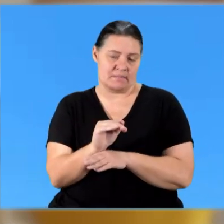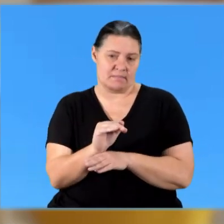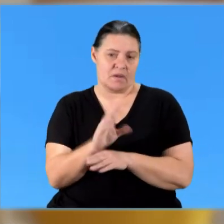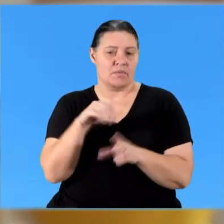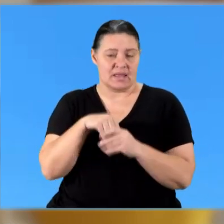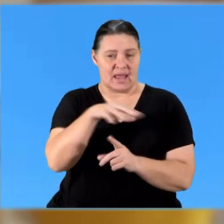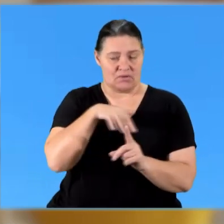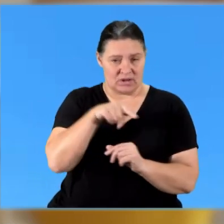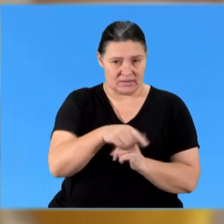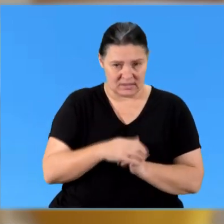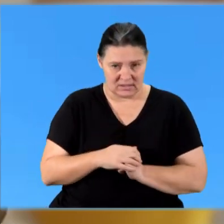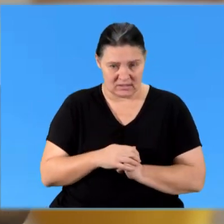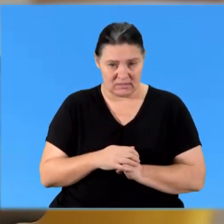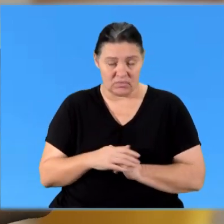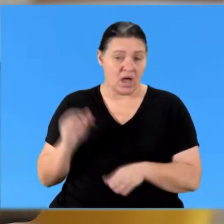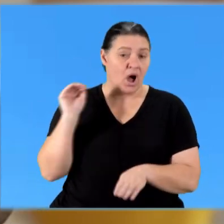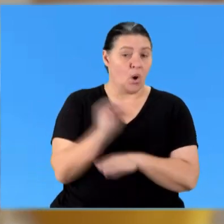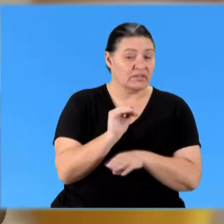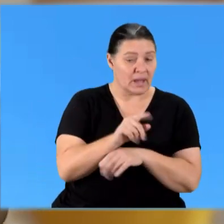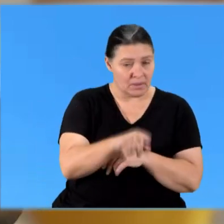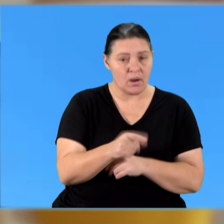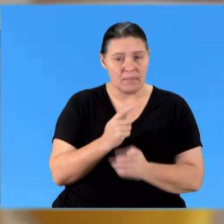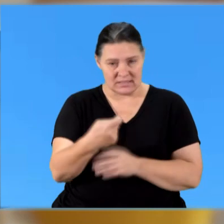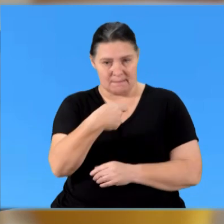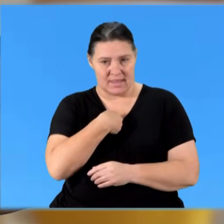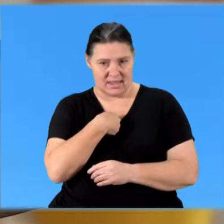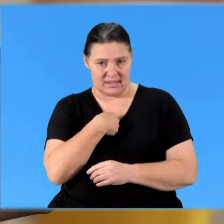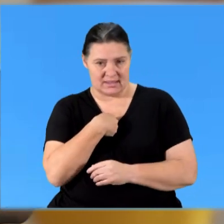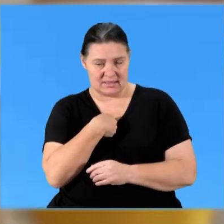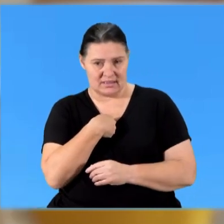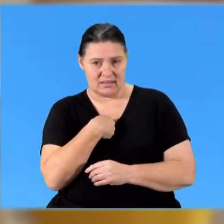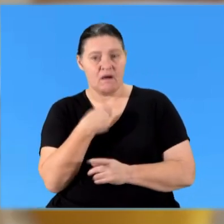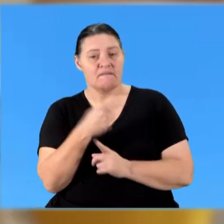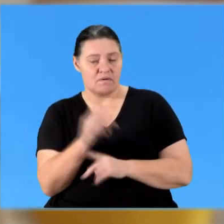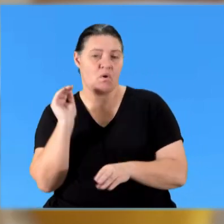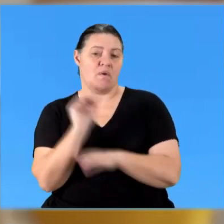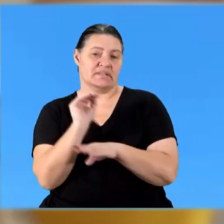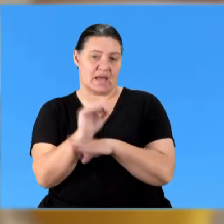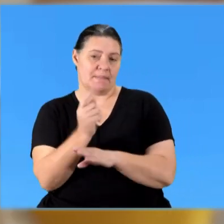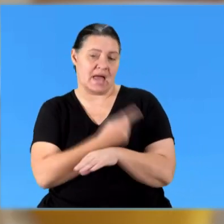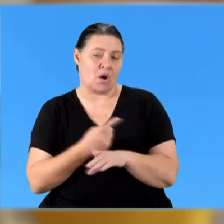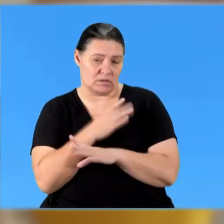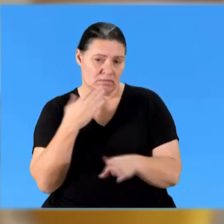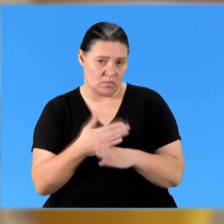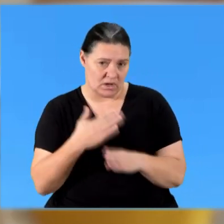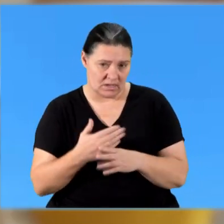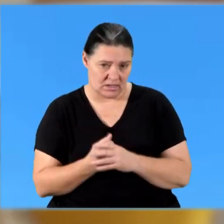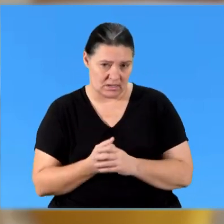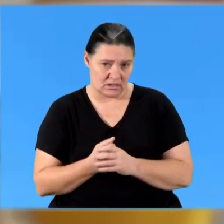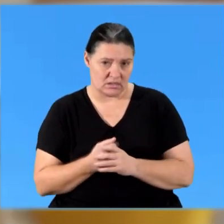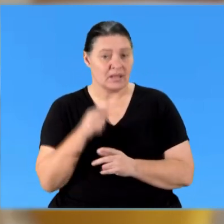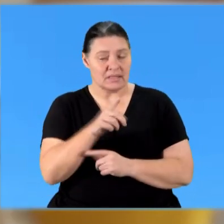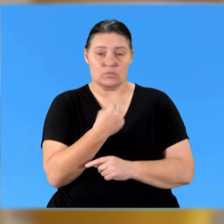overtime area now. Now, with the overtime, you have to be paid now for the overtime hours that you would have